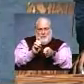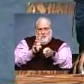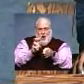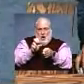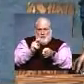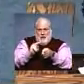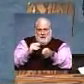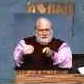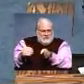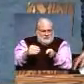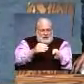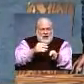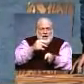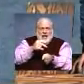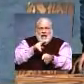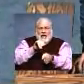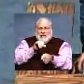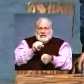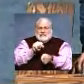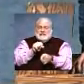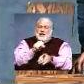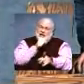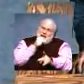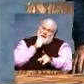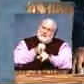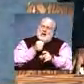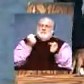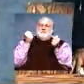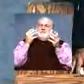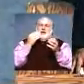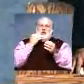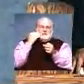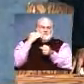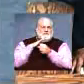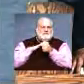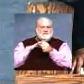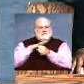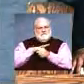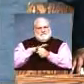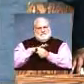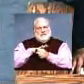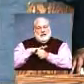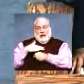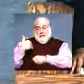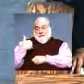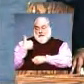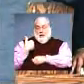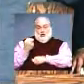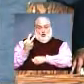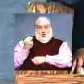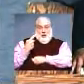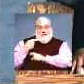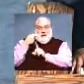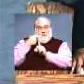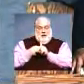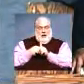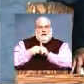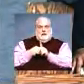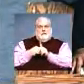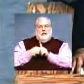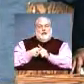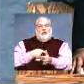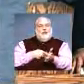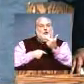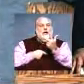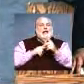neighborhoods in that intersection. Just in the last 12 months, at least 3 different